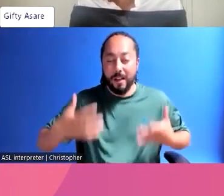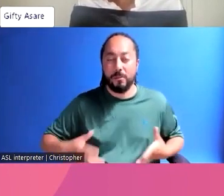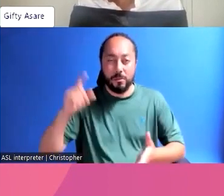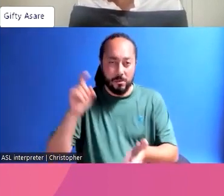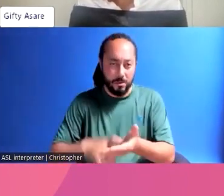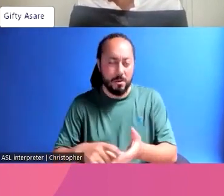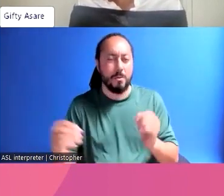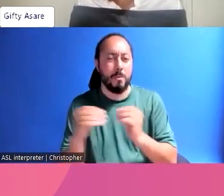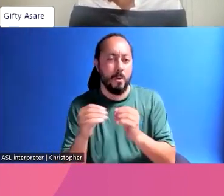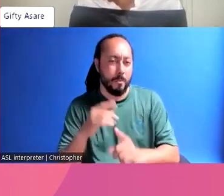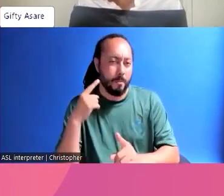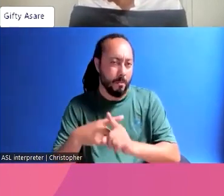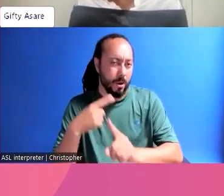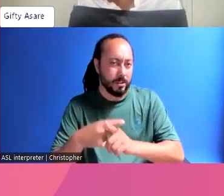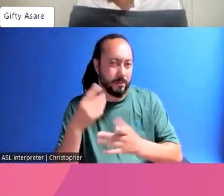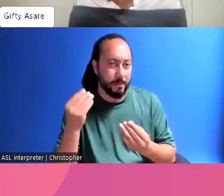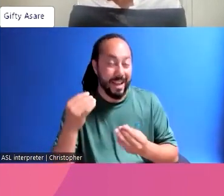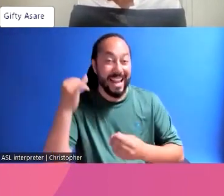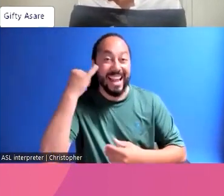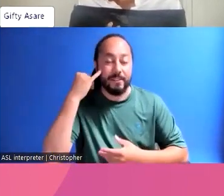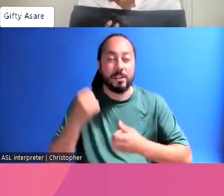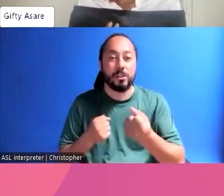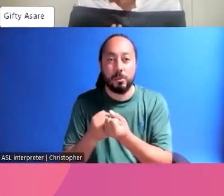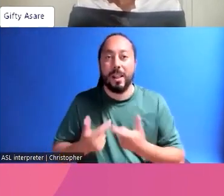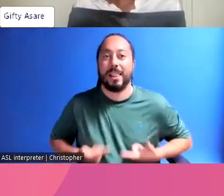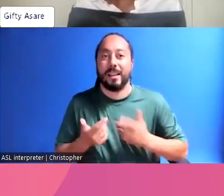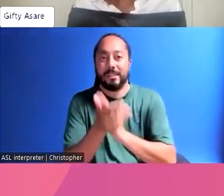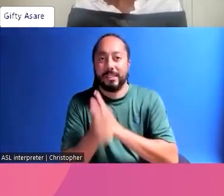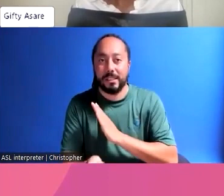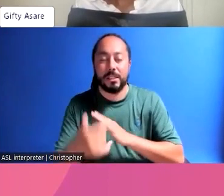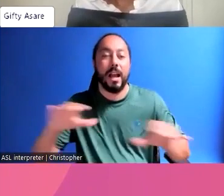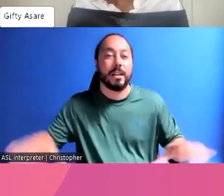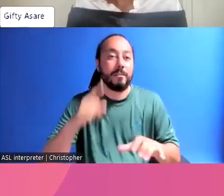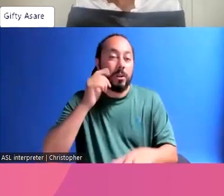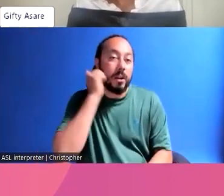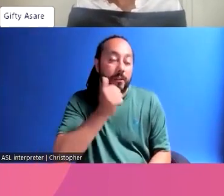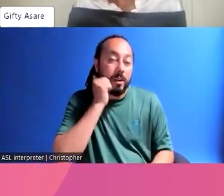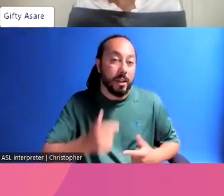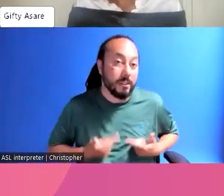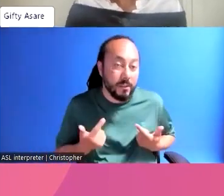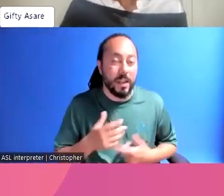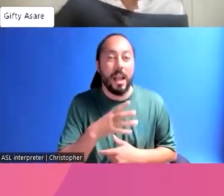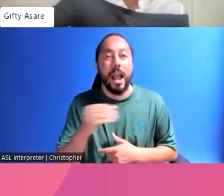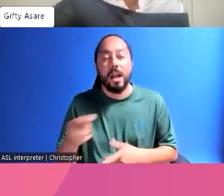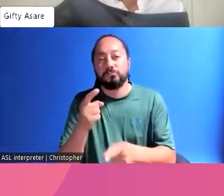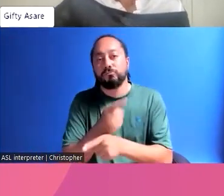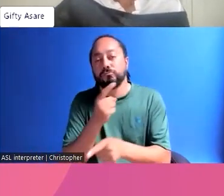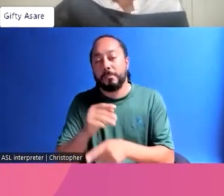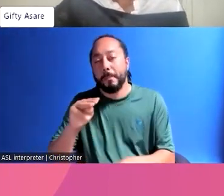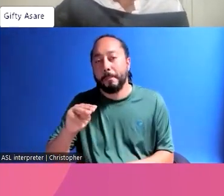positively received when they support life skills, activities of daily living, and then meaningful engagement.